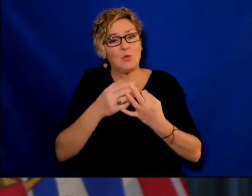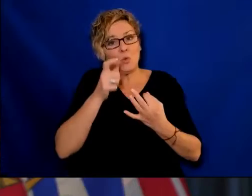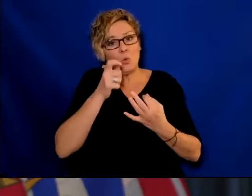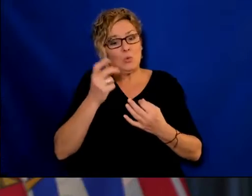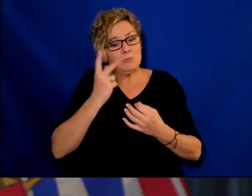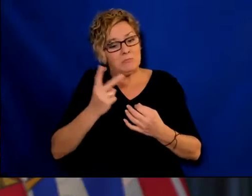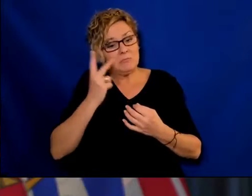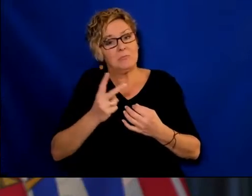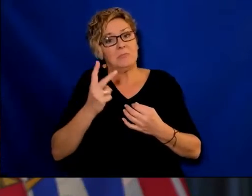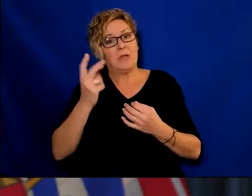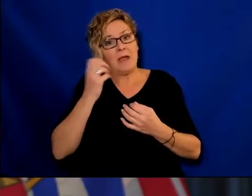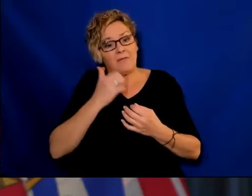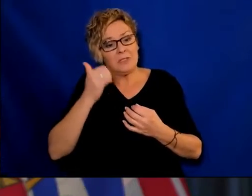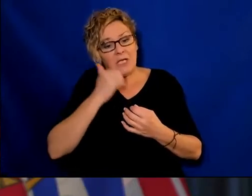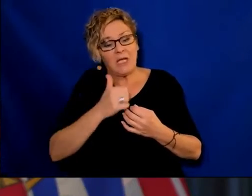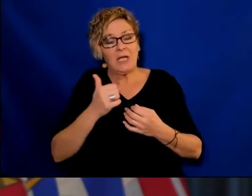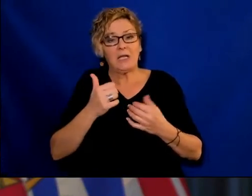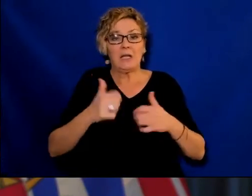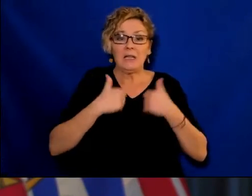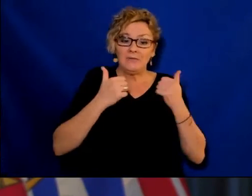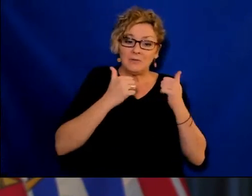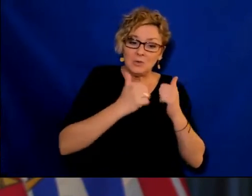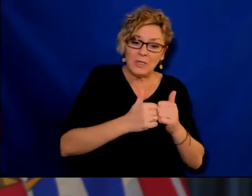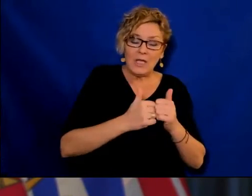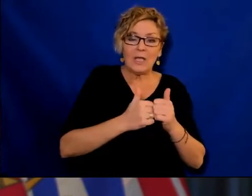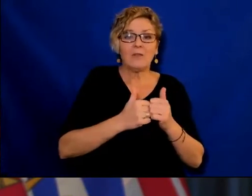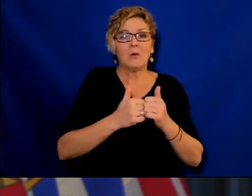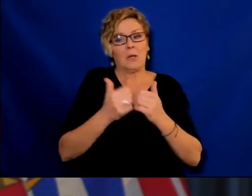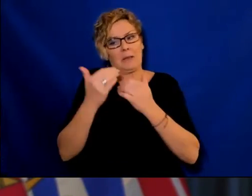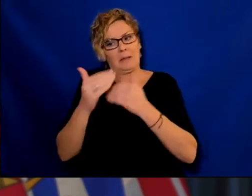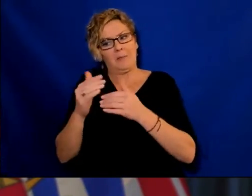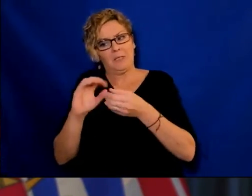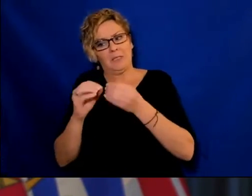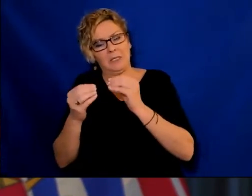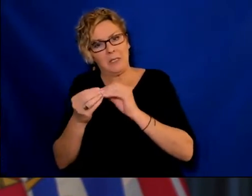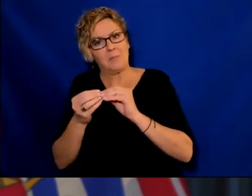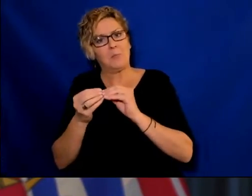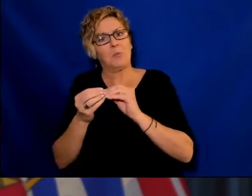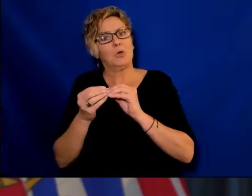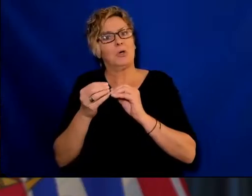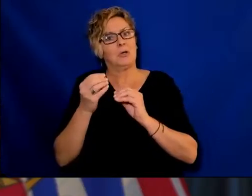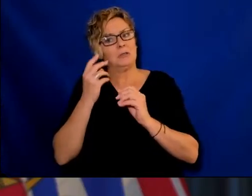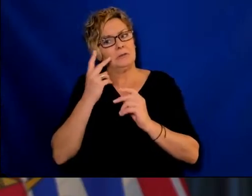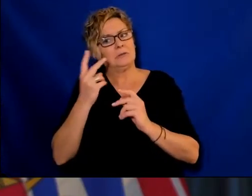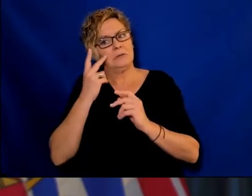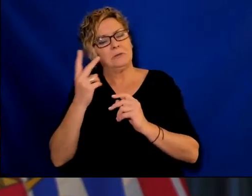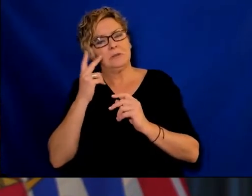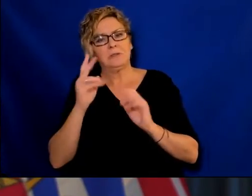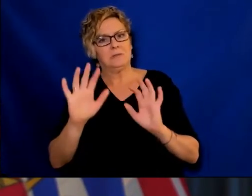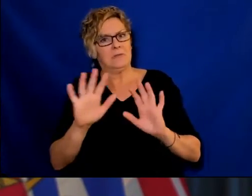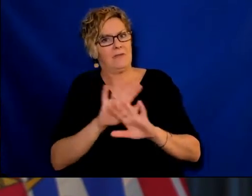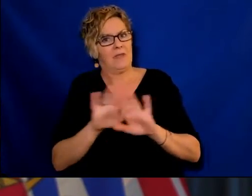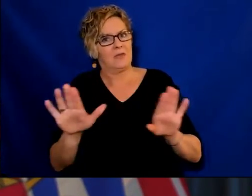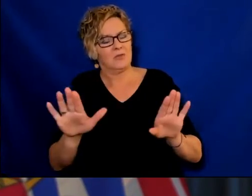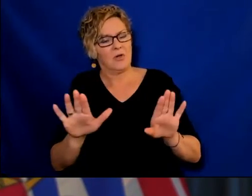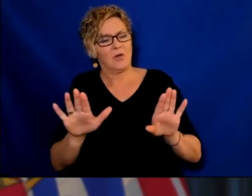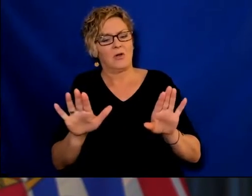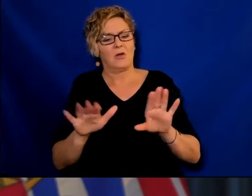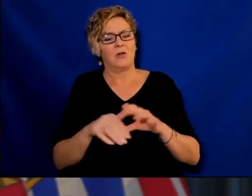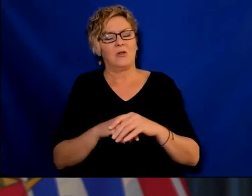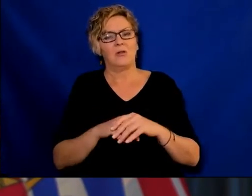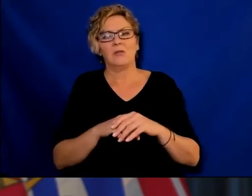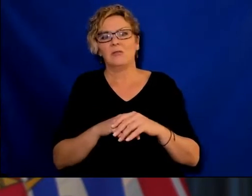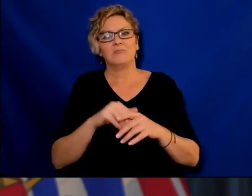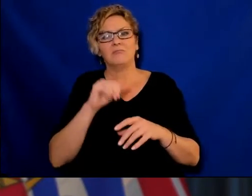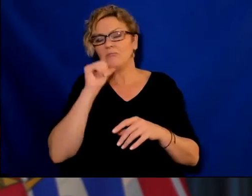people, whether it's in our home, whether it's at an athletic club, whether it's in an environment in the community. So